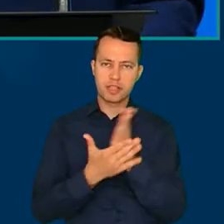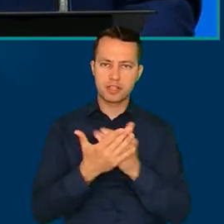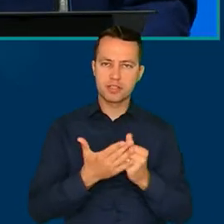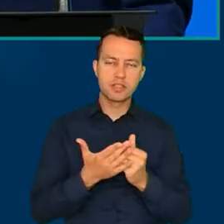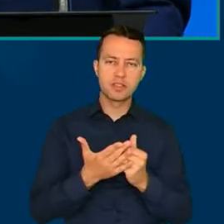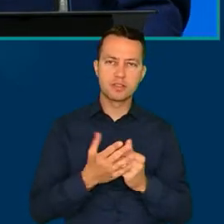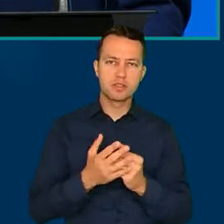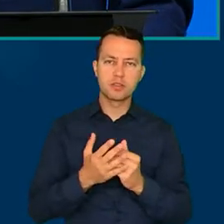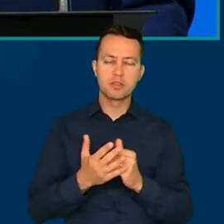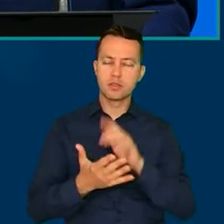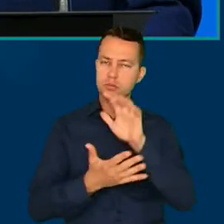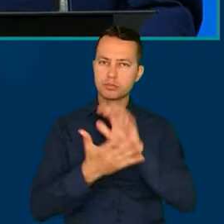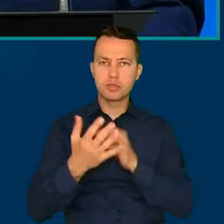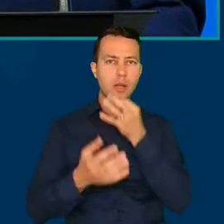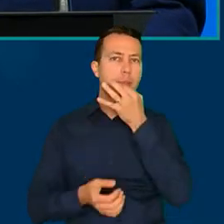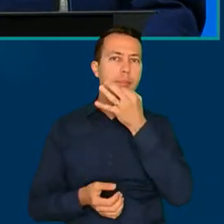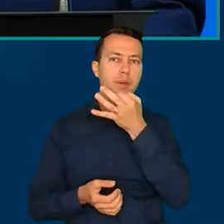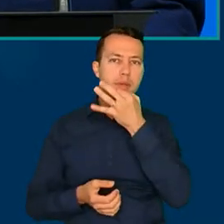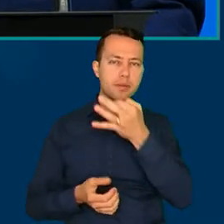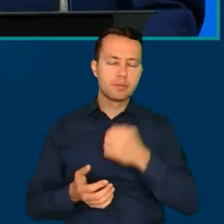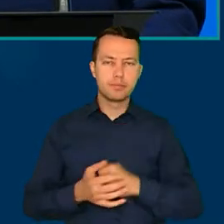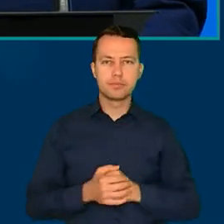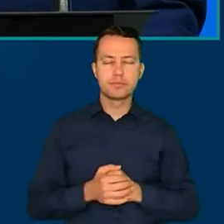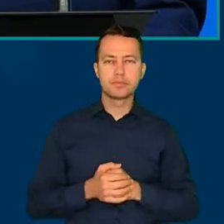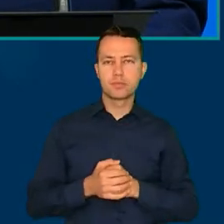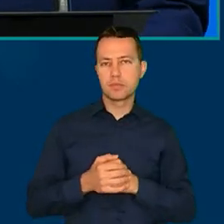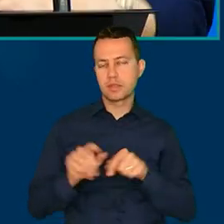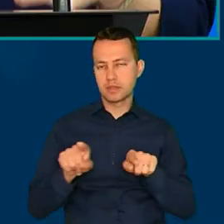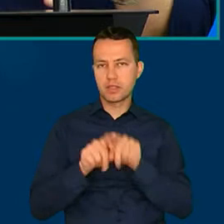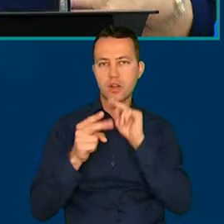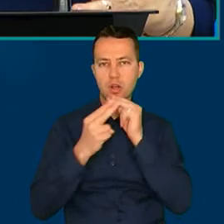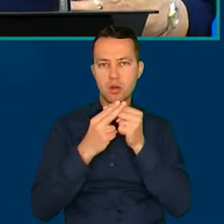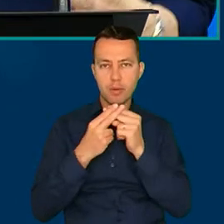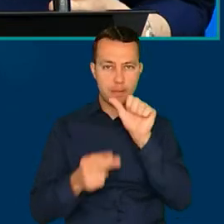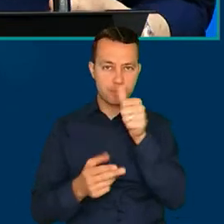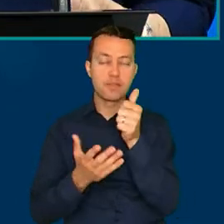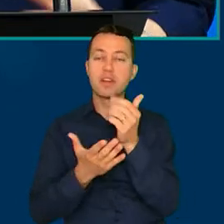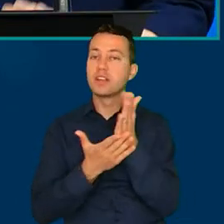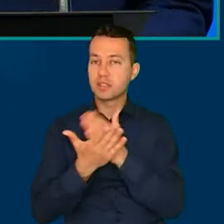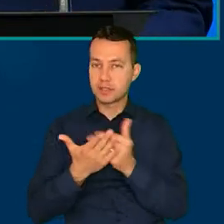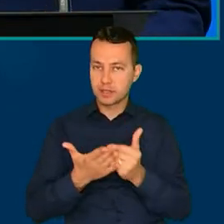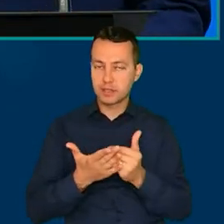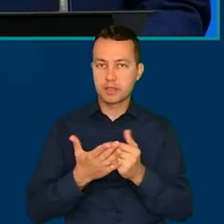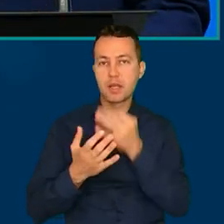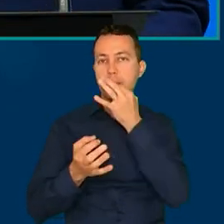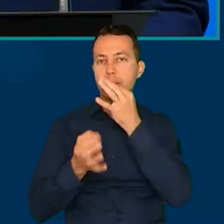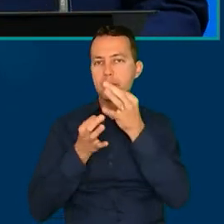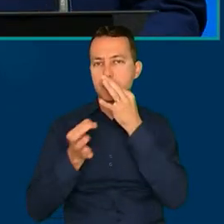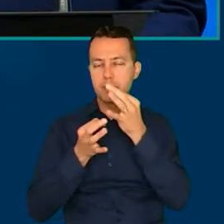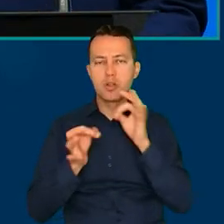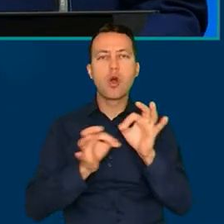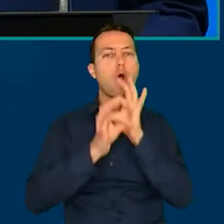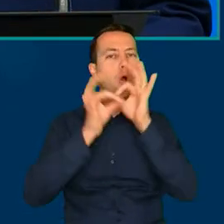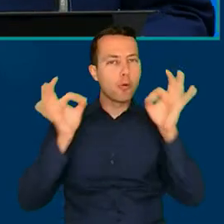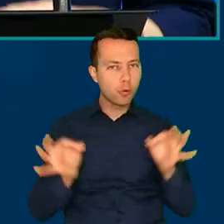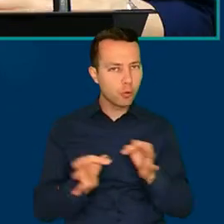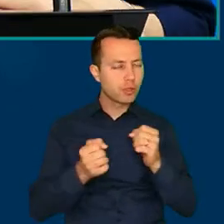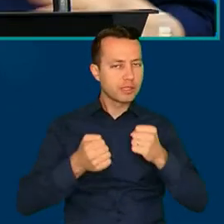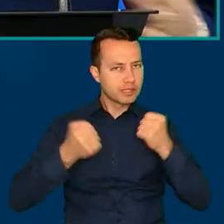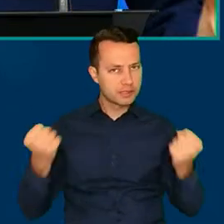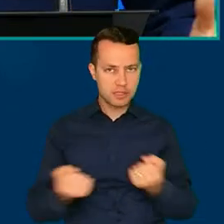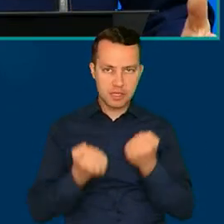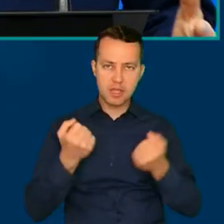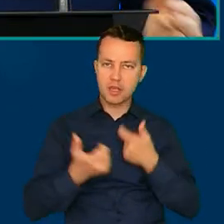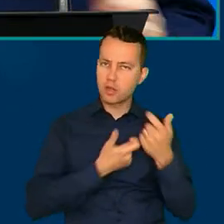parts. They are based on questions. It's questions and answer. The first part are questions about due diligence